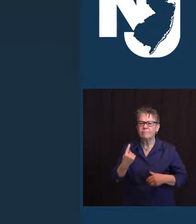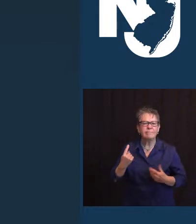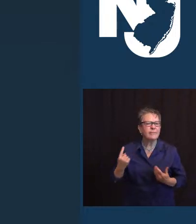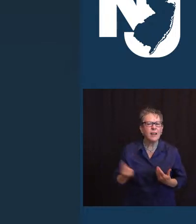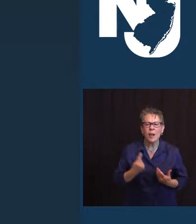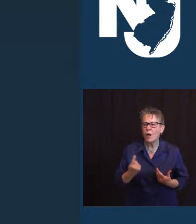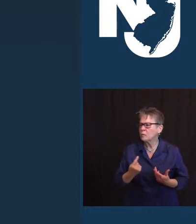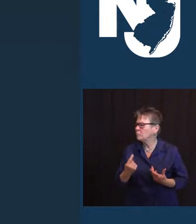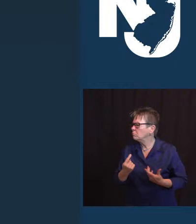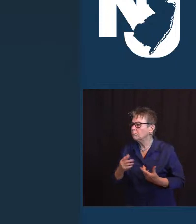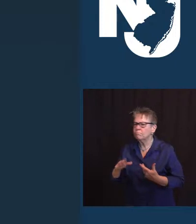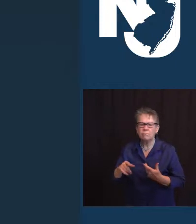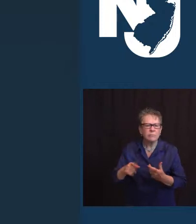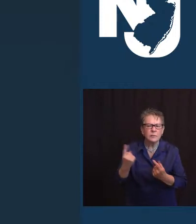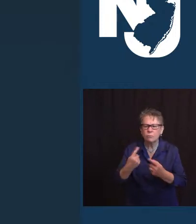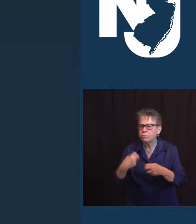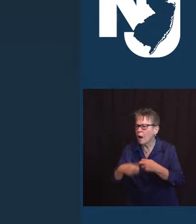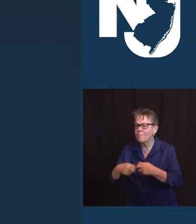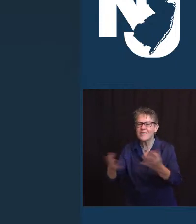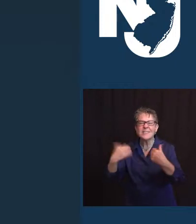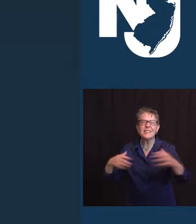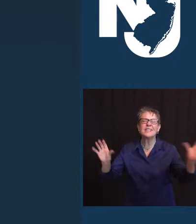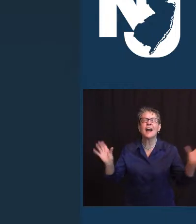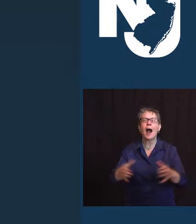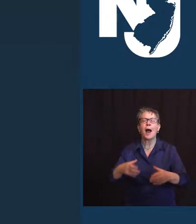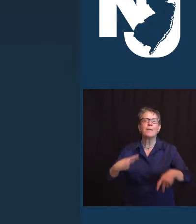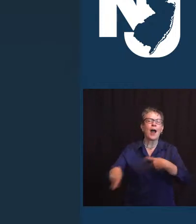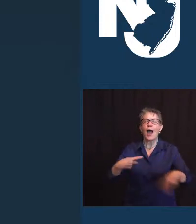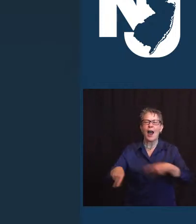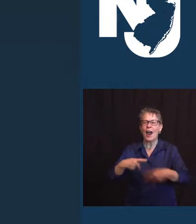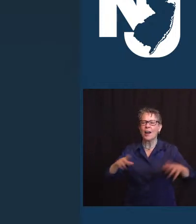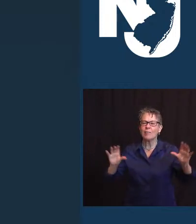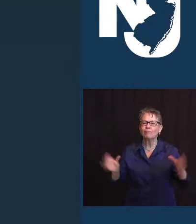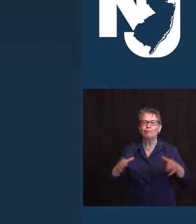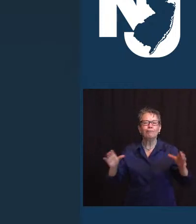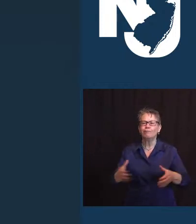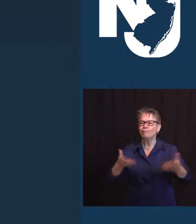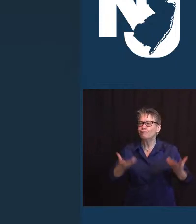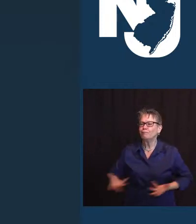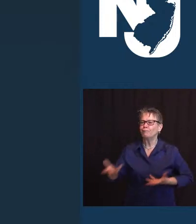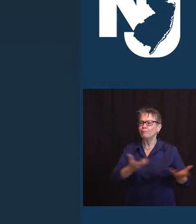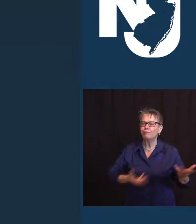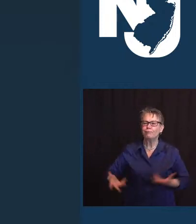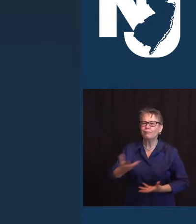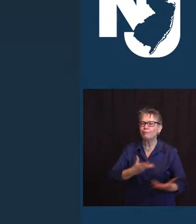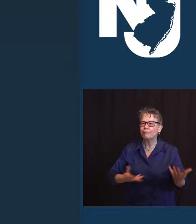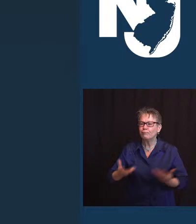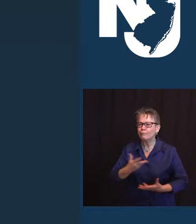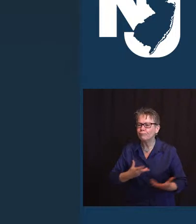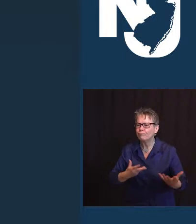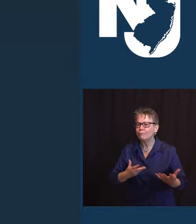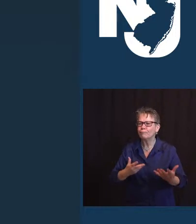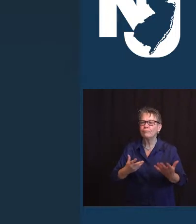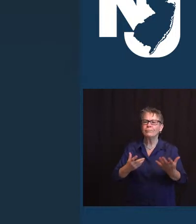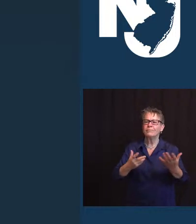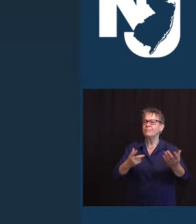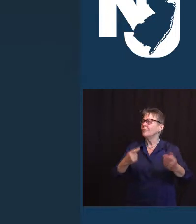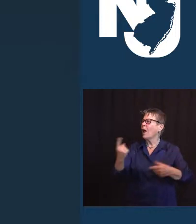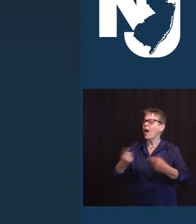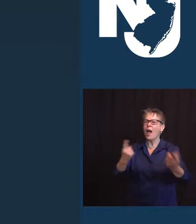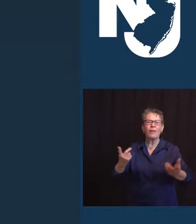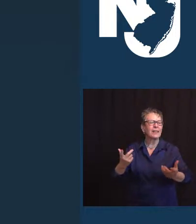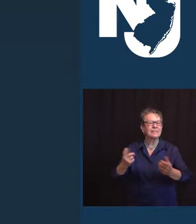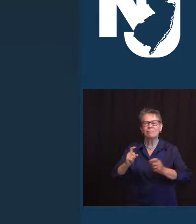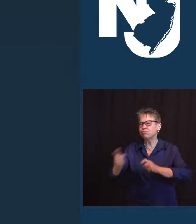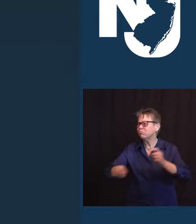of a hat or to be on scene to provide a child with a Band-Aid after a fall. And for her, every day was a good day to